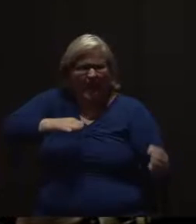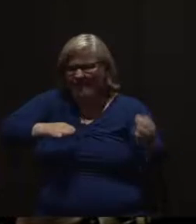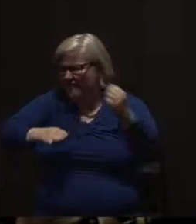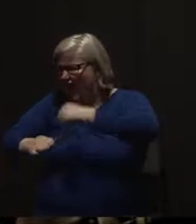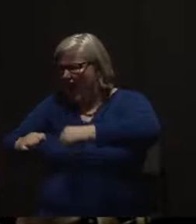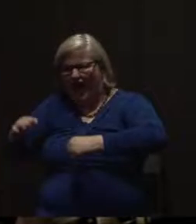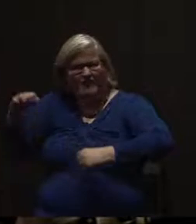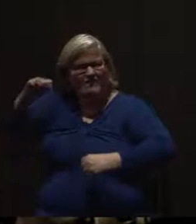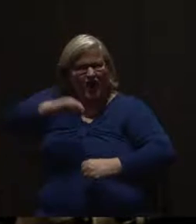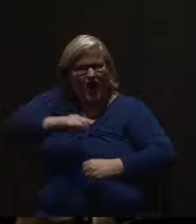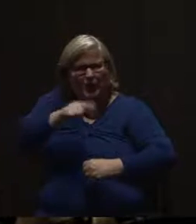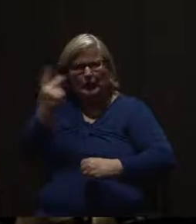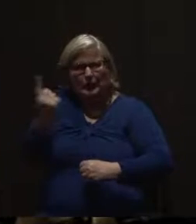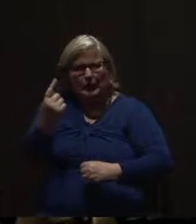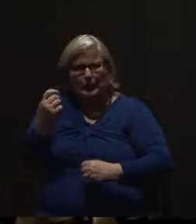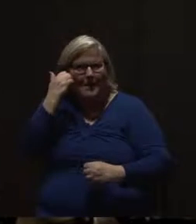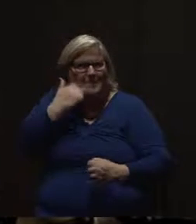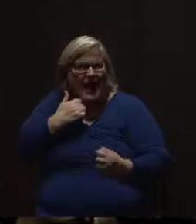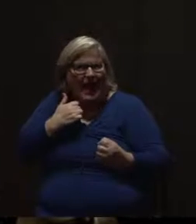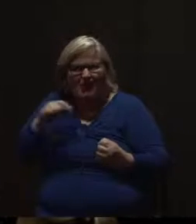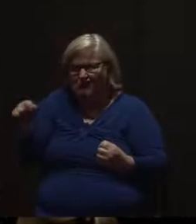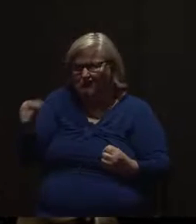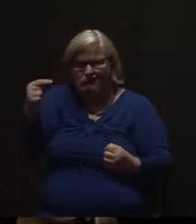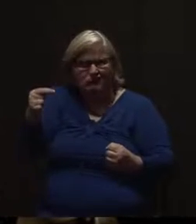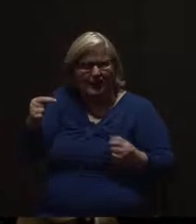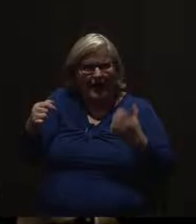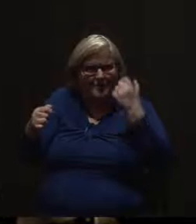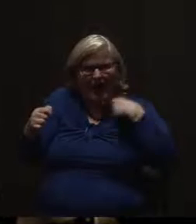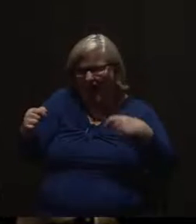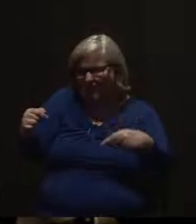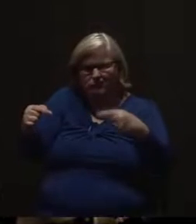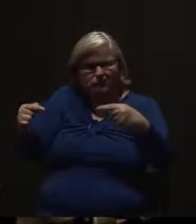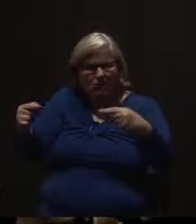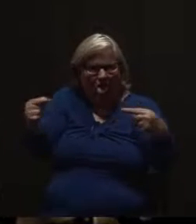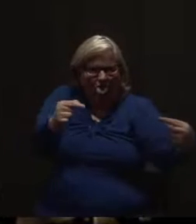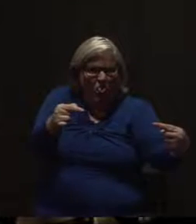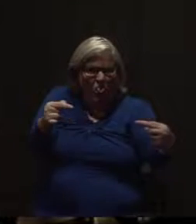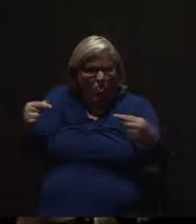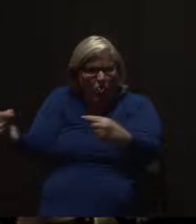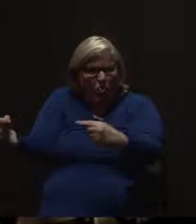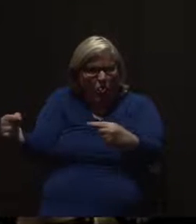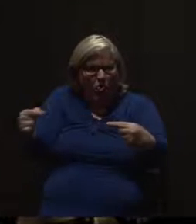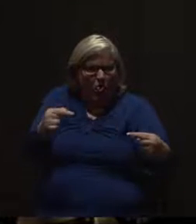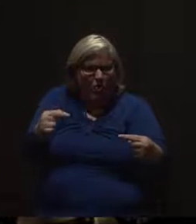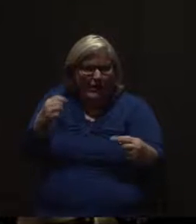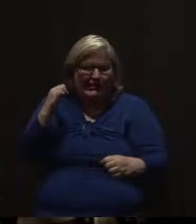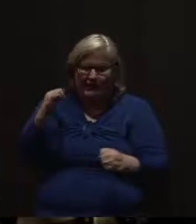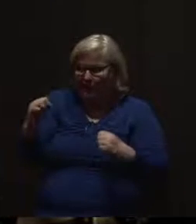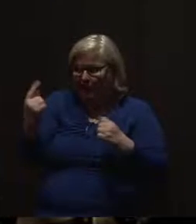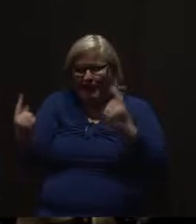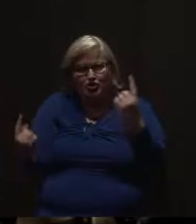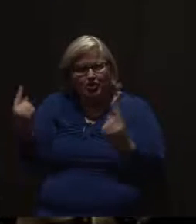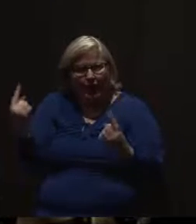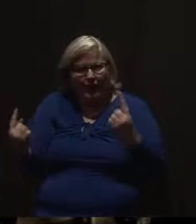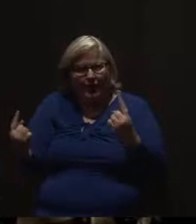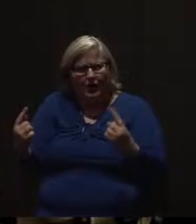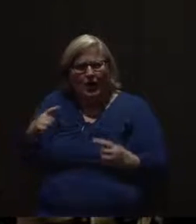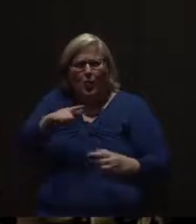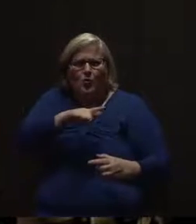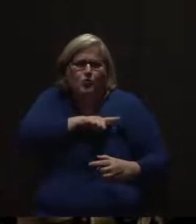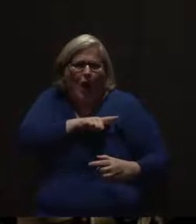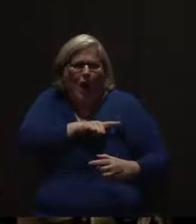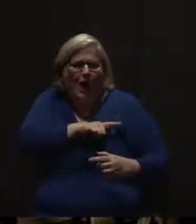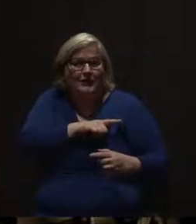them or to me that it was intended that they should, that they were penned where they were like animals in order that they should